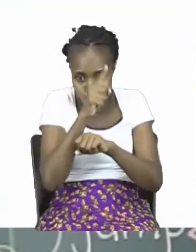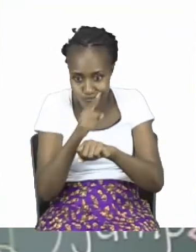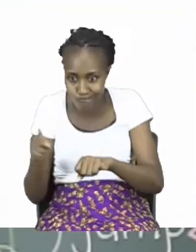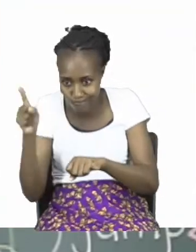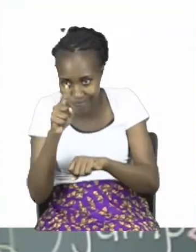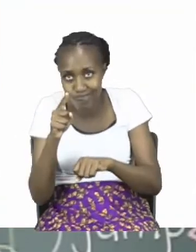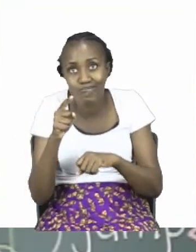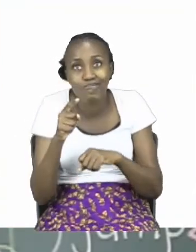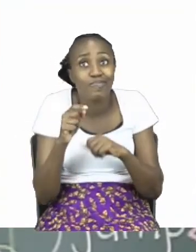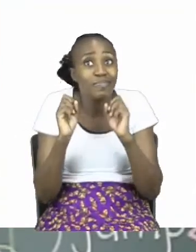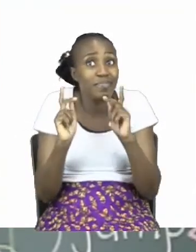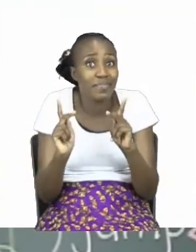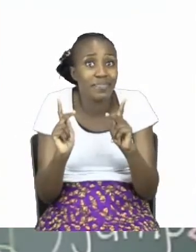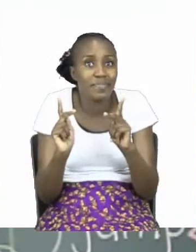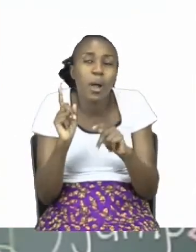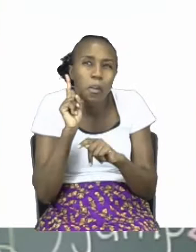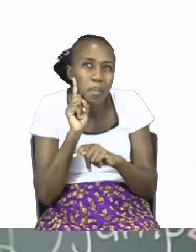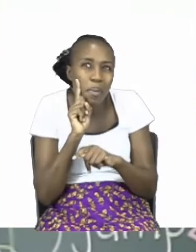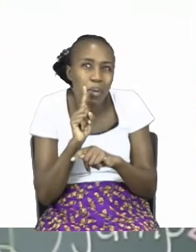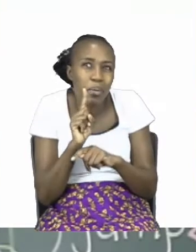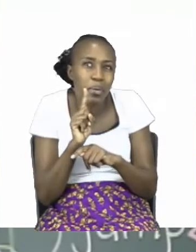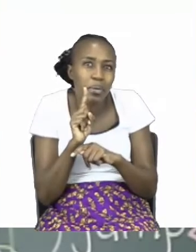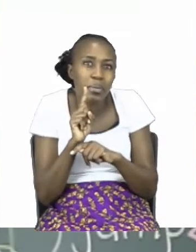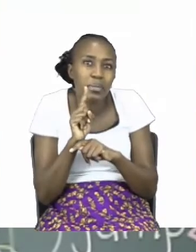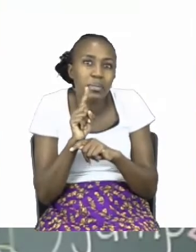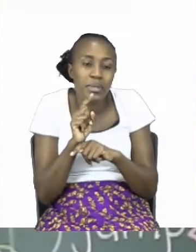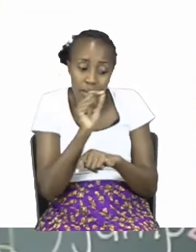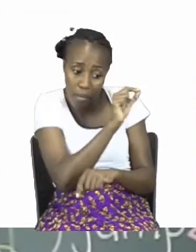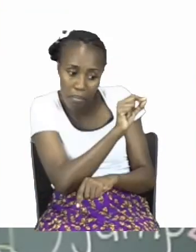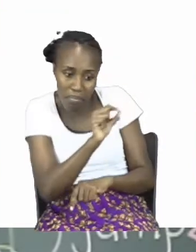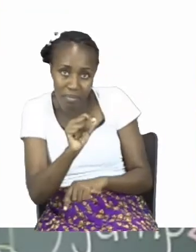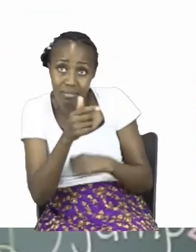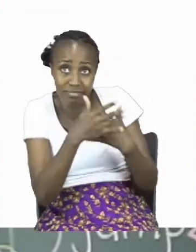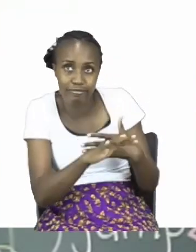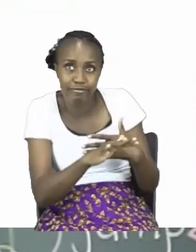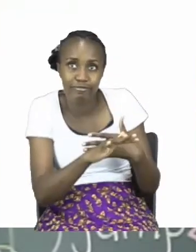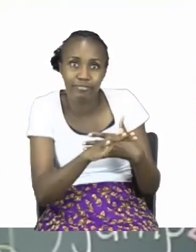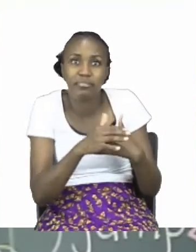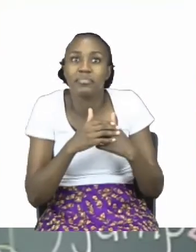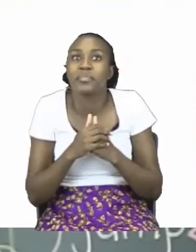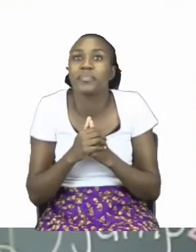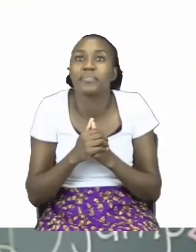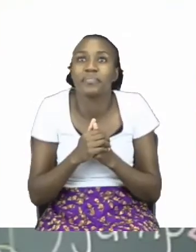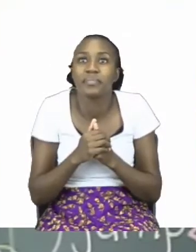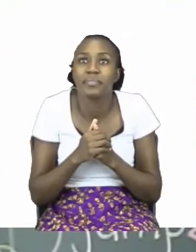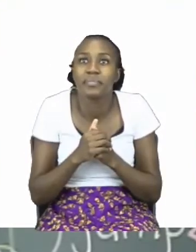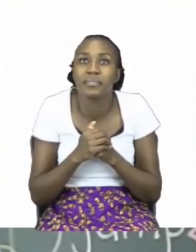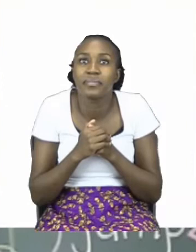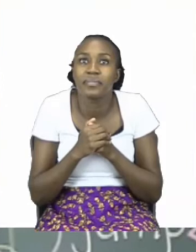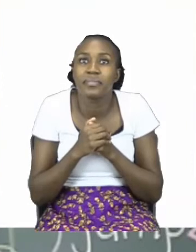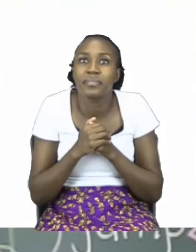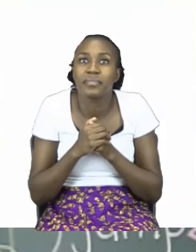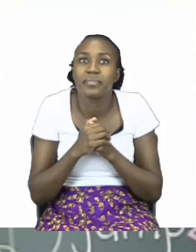need and do it carefully. Then don't forget to cross out the word before you move